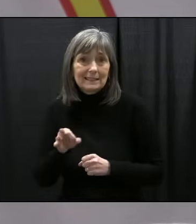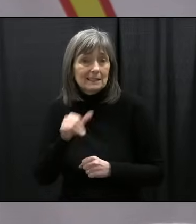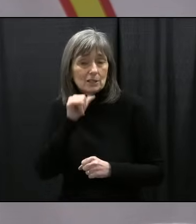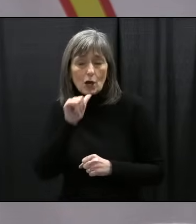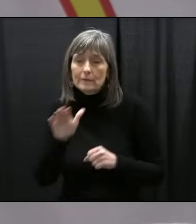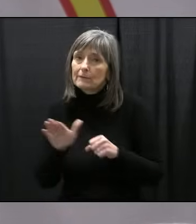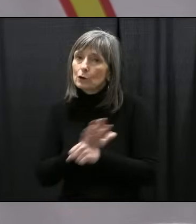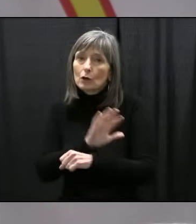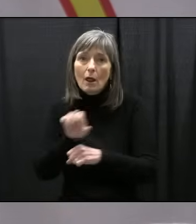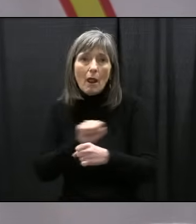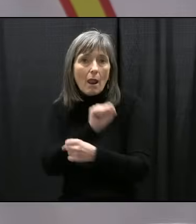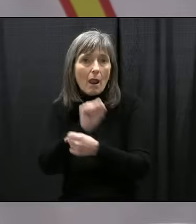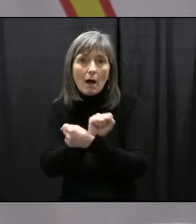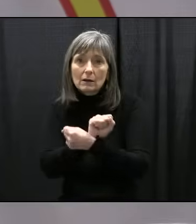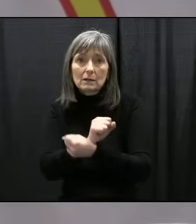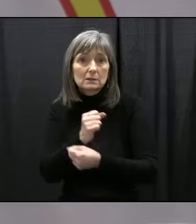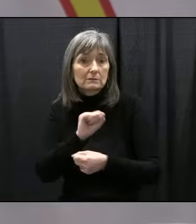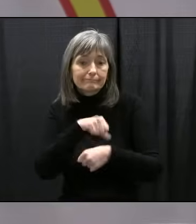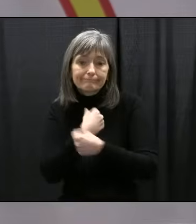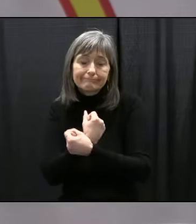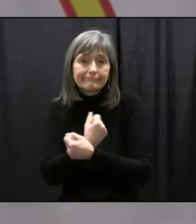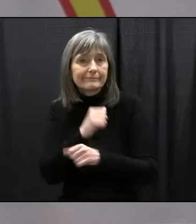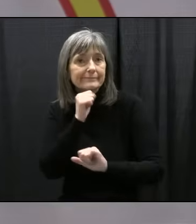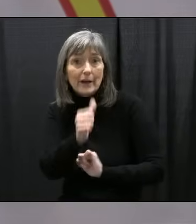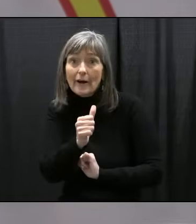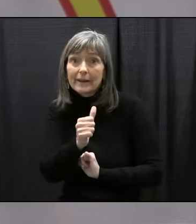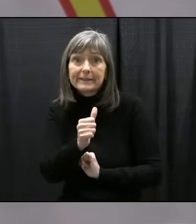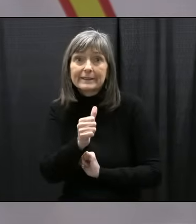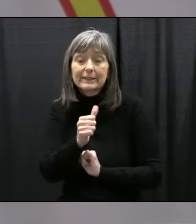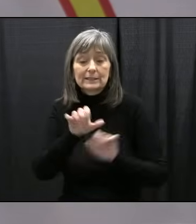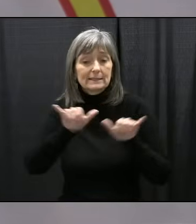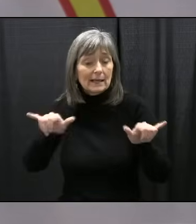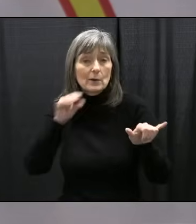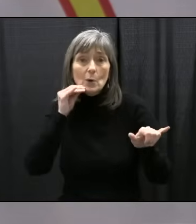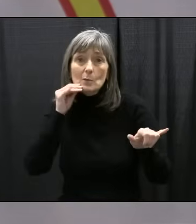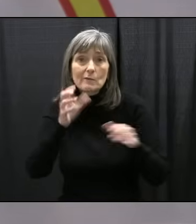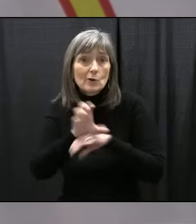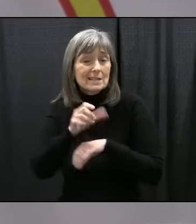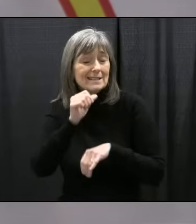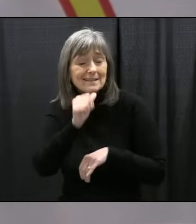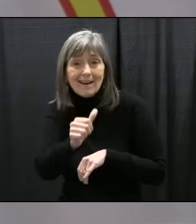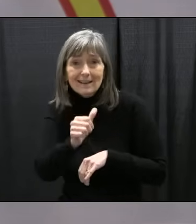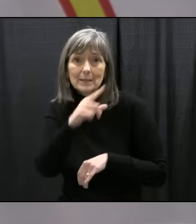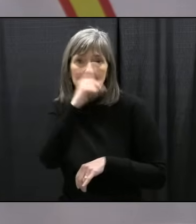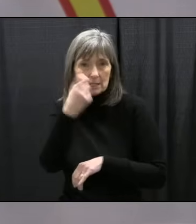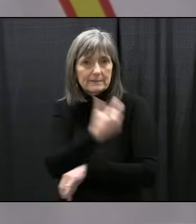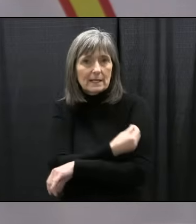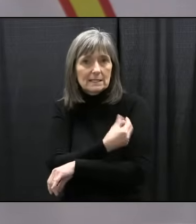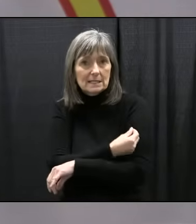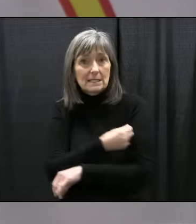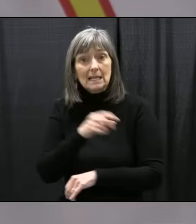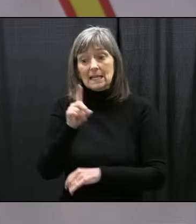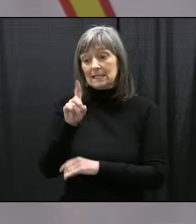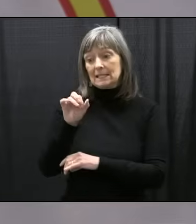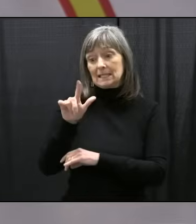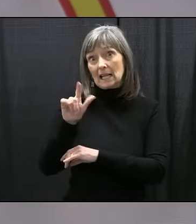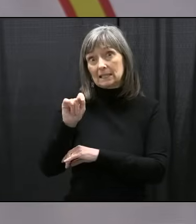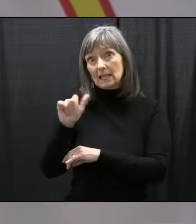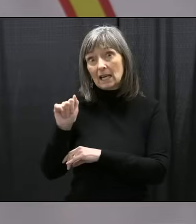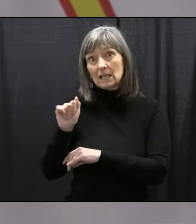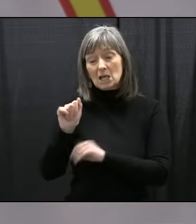partially because of the benefit of the vaccines. We've seen Delta in the province. It hasn't ripped through this province